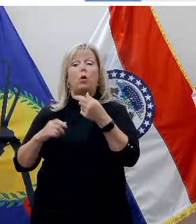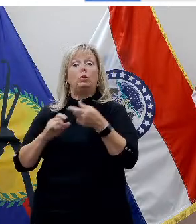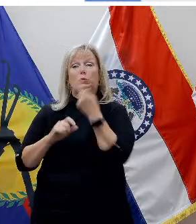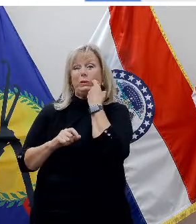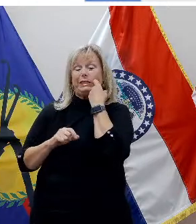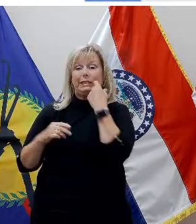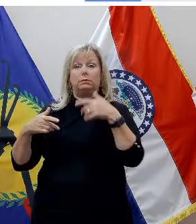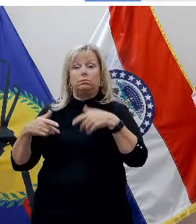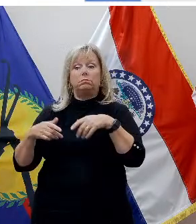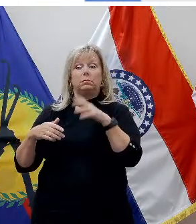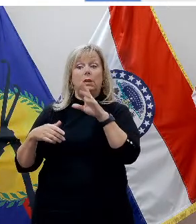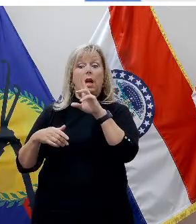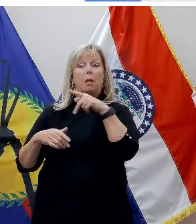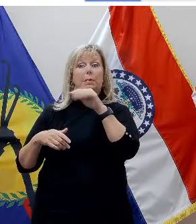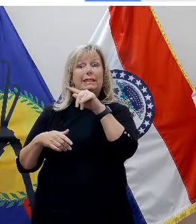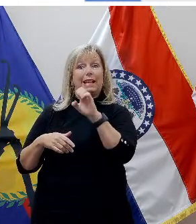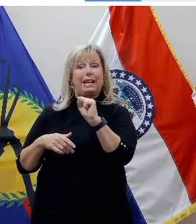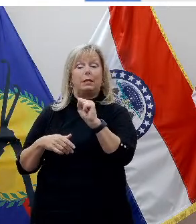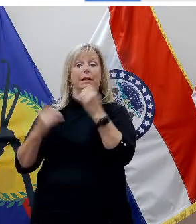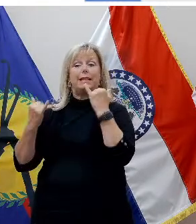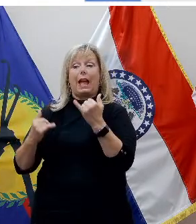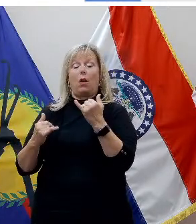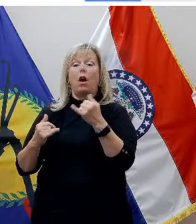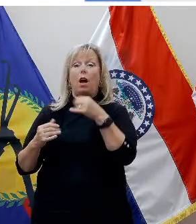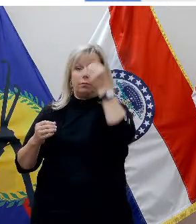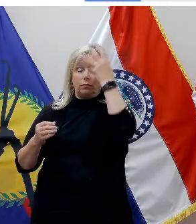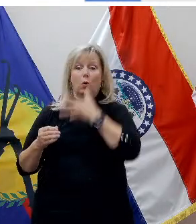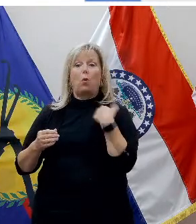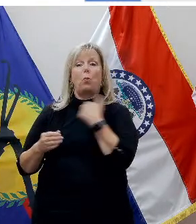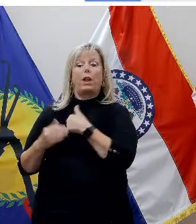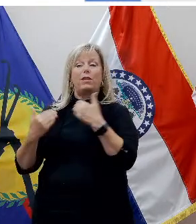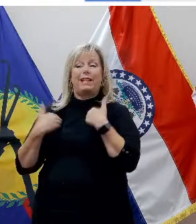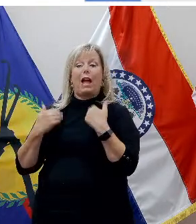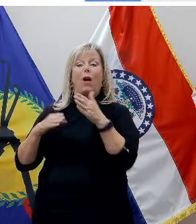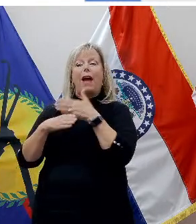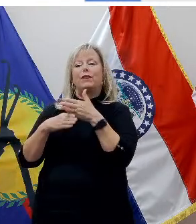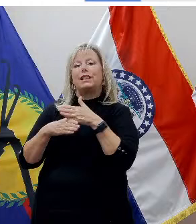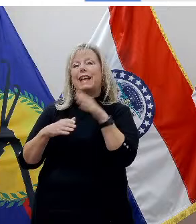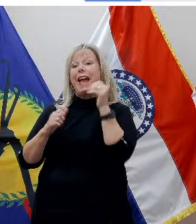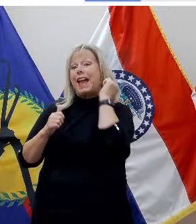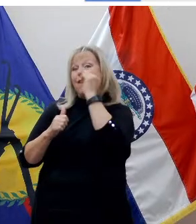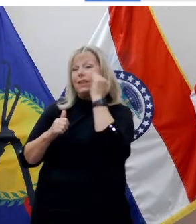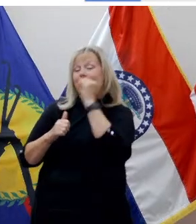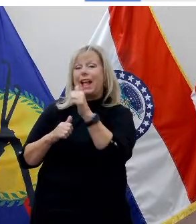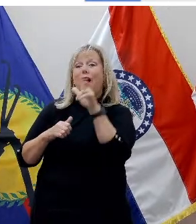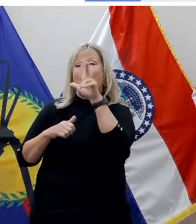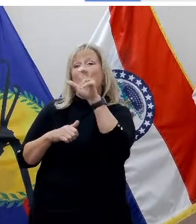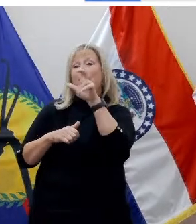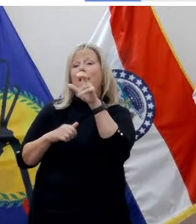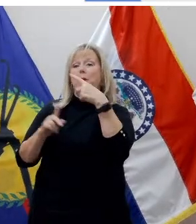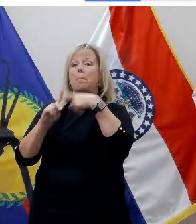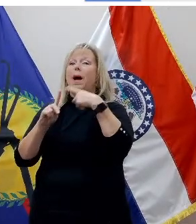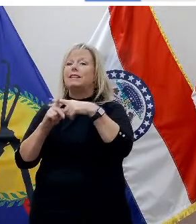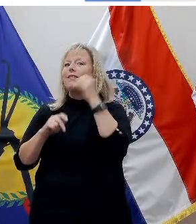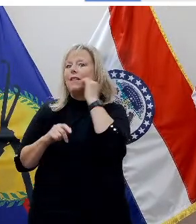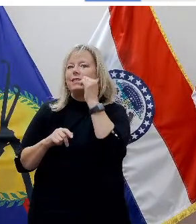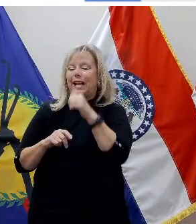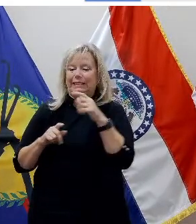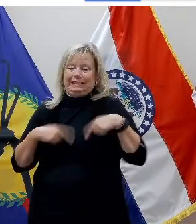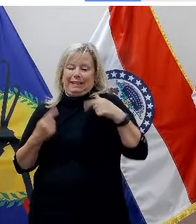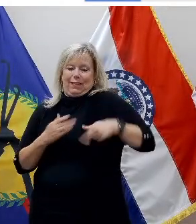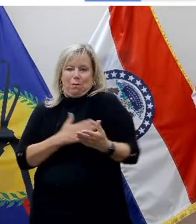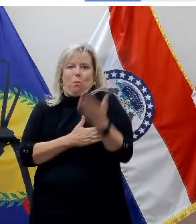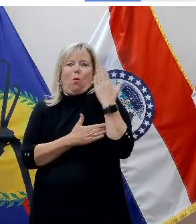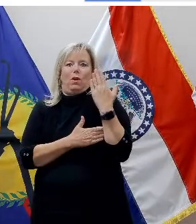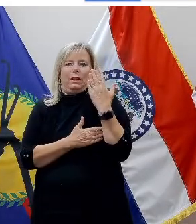And I was just informed this morning by our staff that we are now over averaging 300 cases per day as of this morning, based on our information